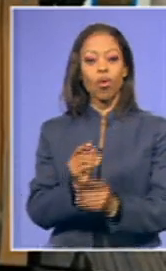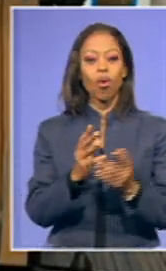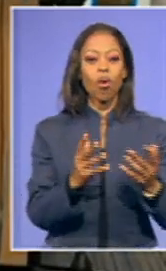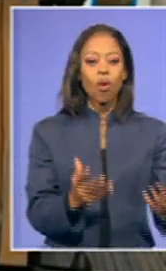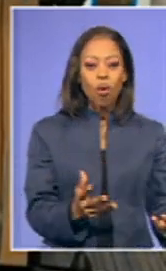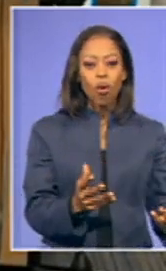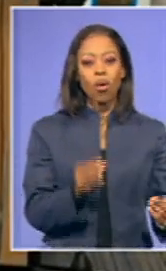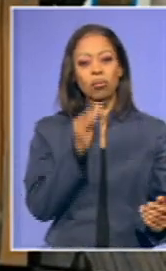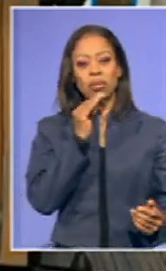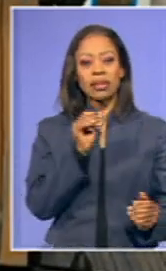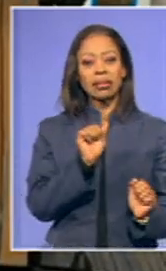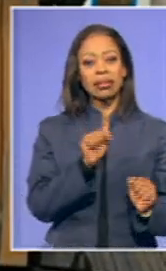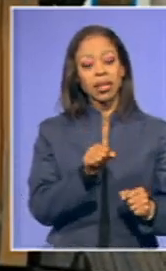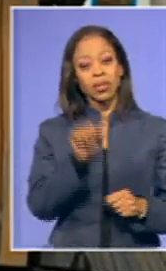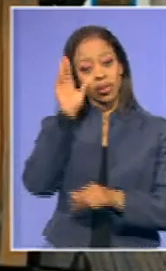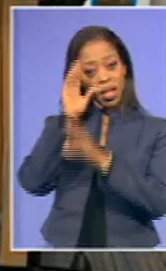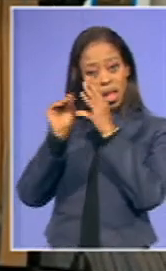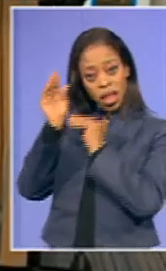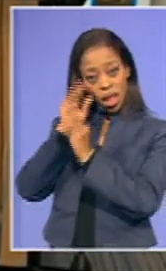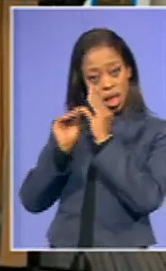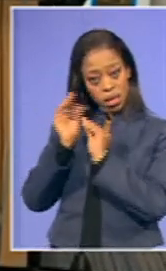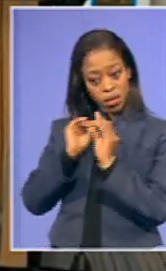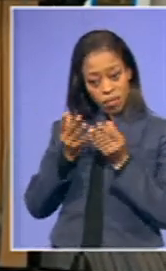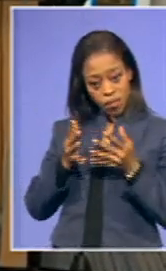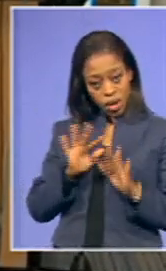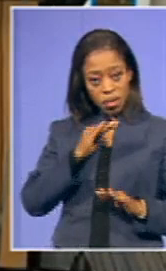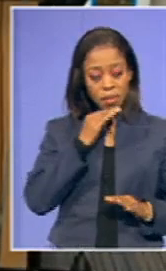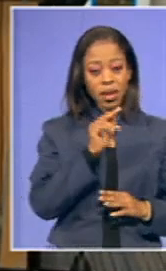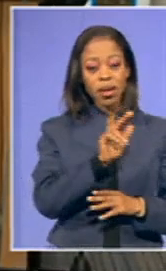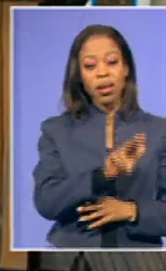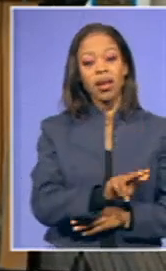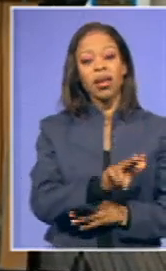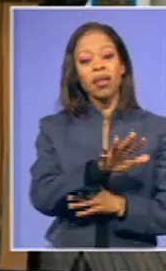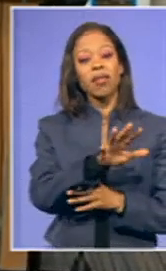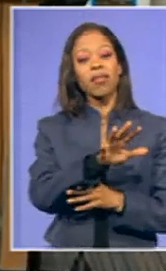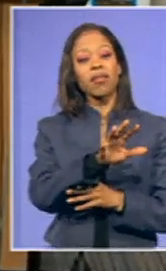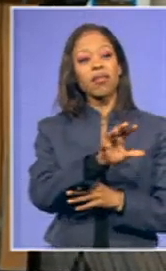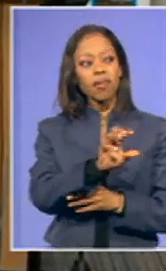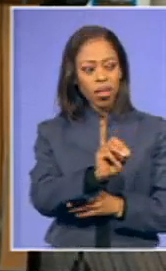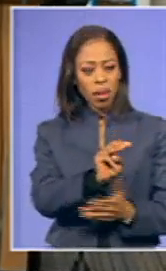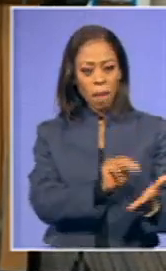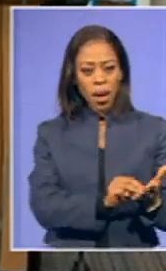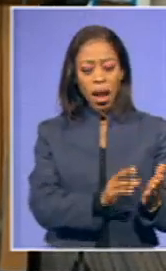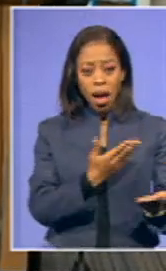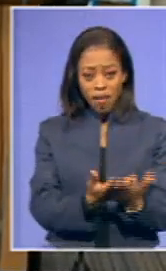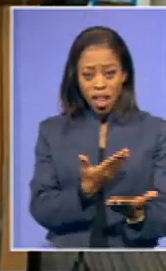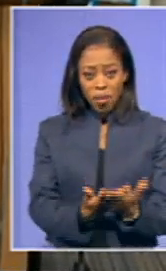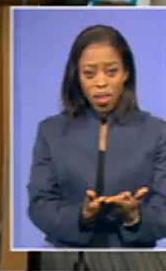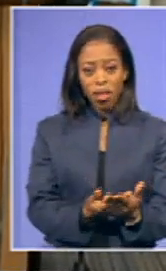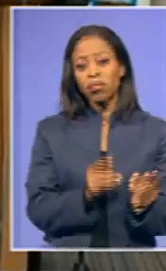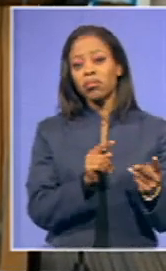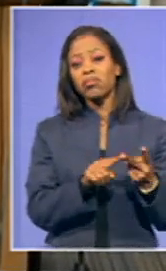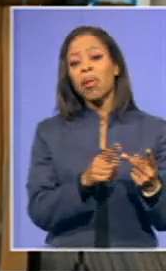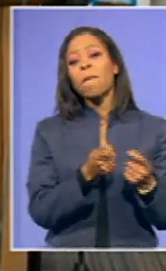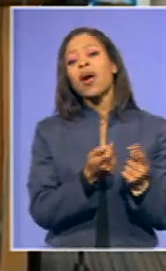were you ready and were there lessons learned, was this 850 million readily available? Where is it coming from,